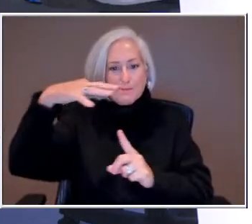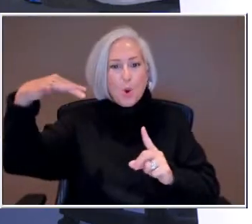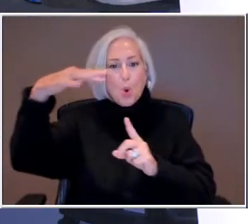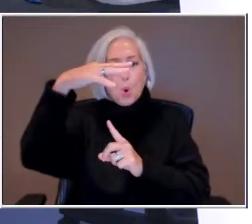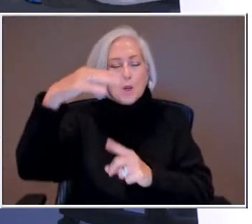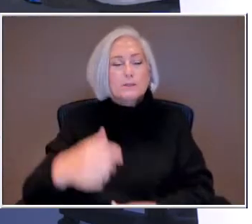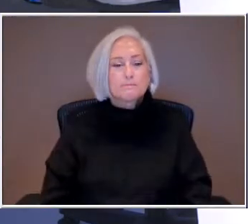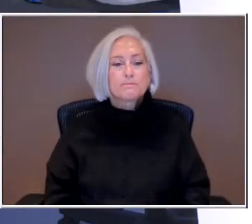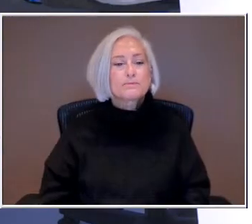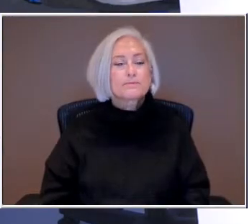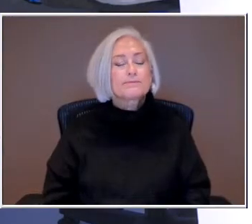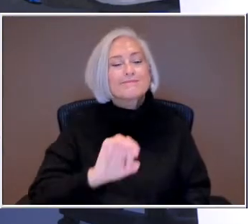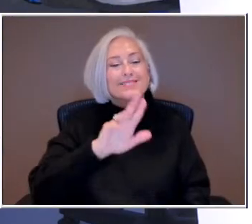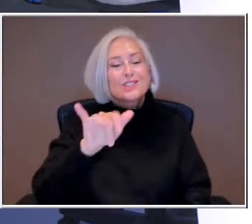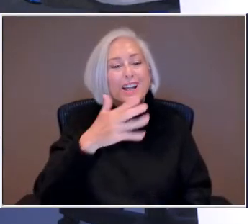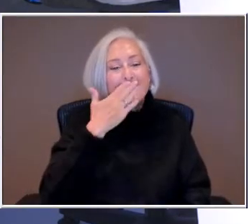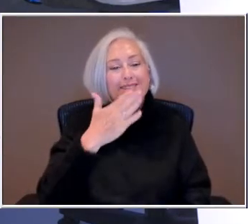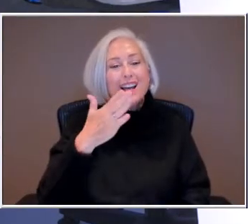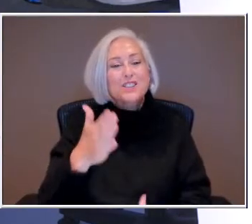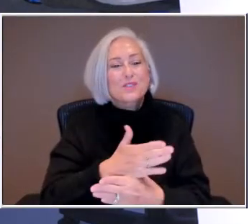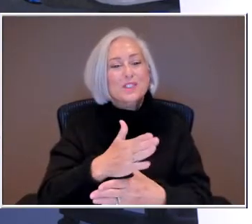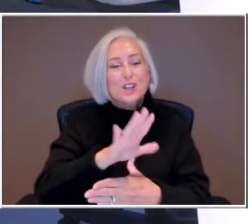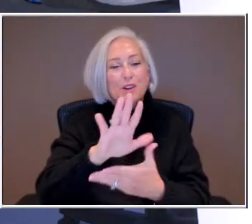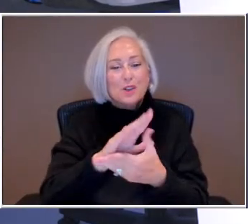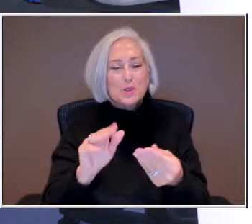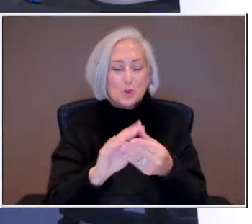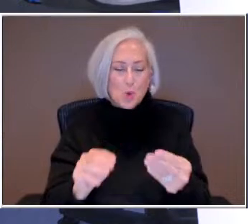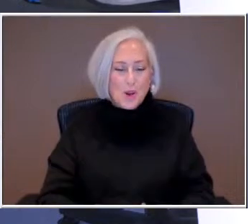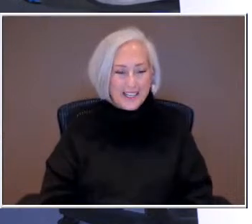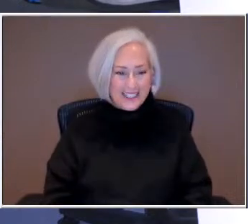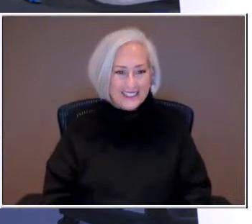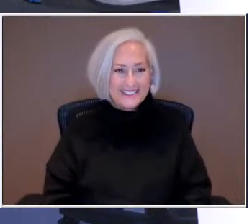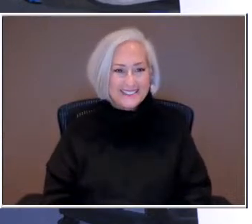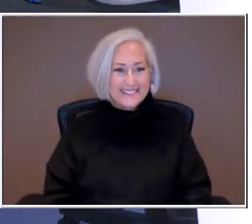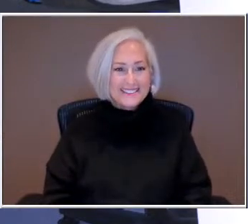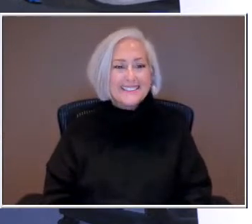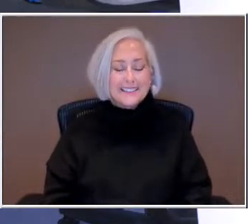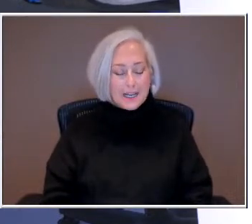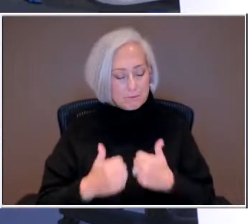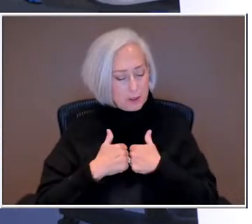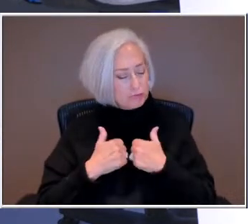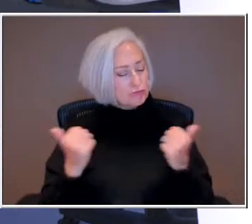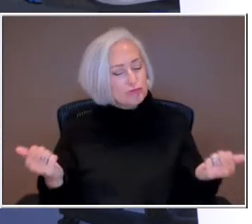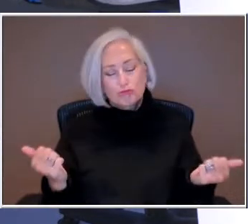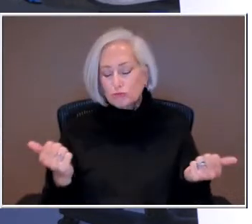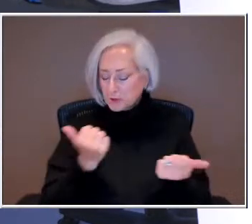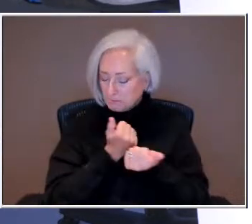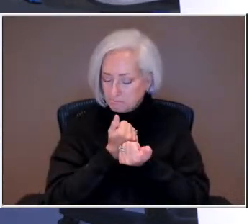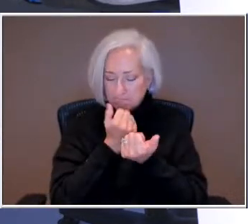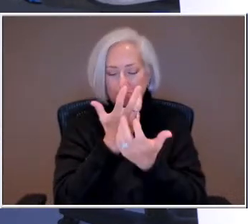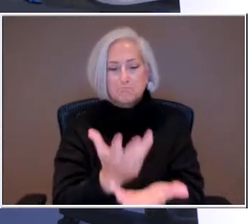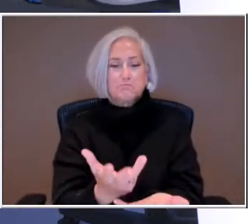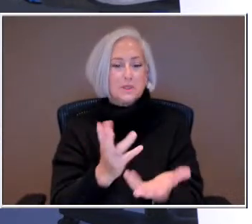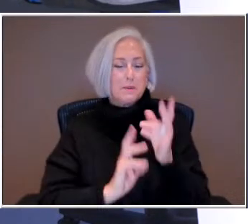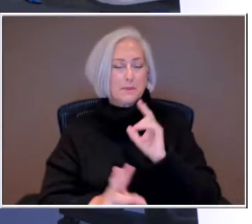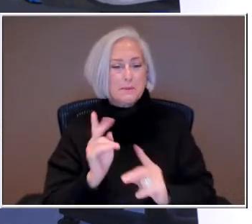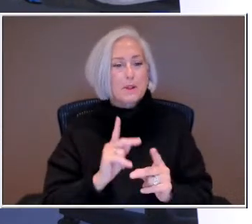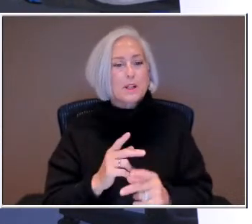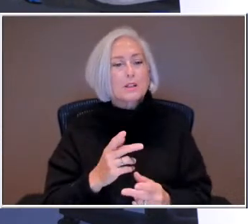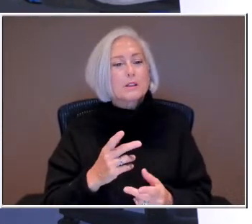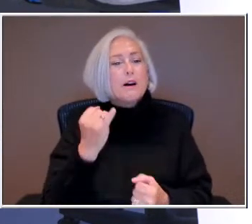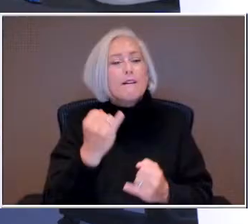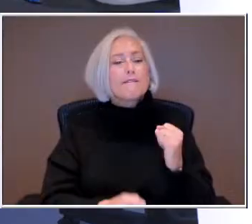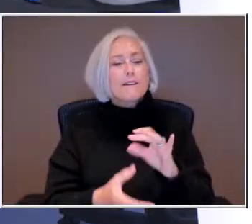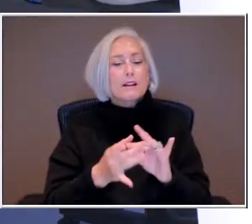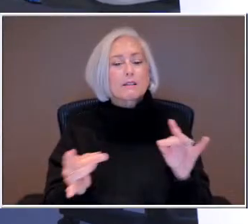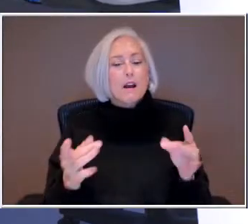thank you so much for sharing your story with us and just being so open and reaching people. What do you want the big takeaway from your personal